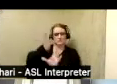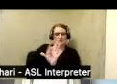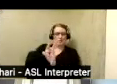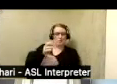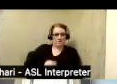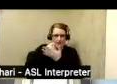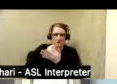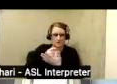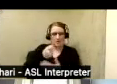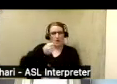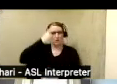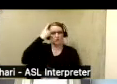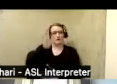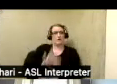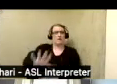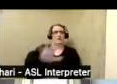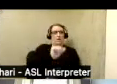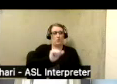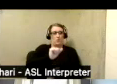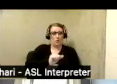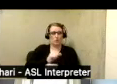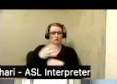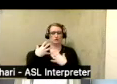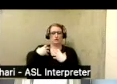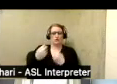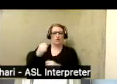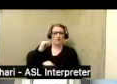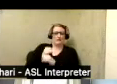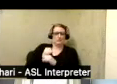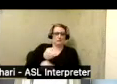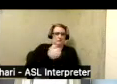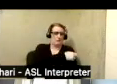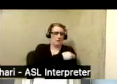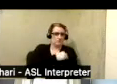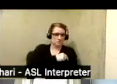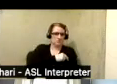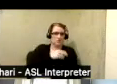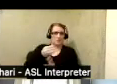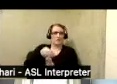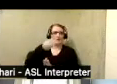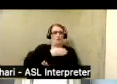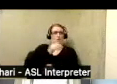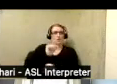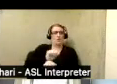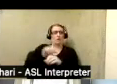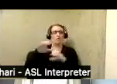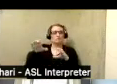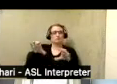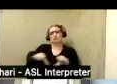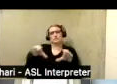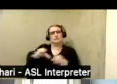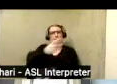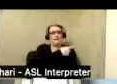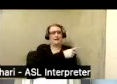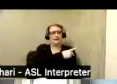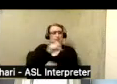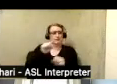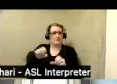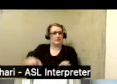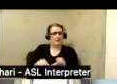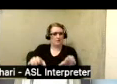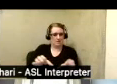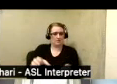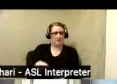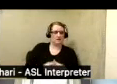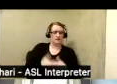work as needing to cure the institution of the hospital before the work of treating patients could be done. You might say that our